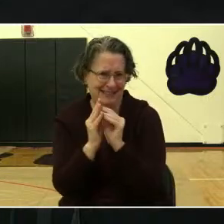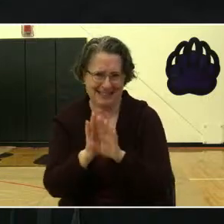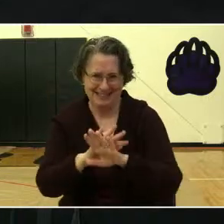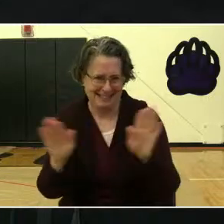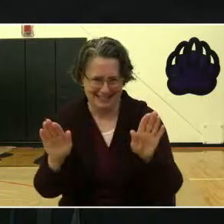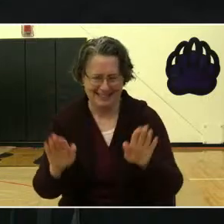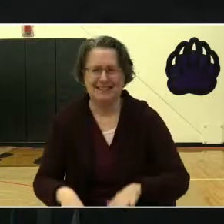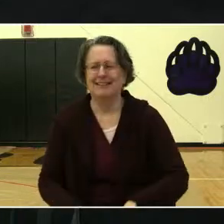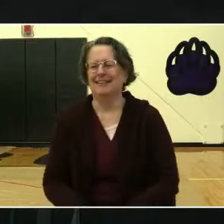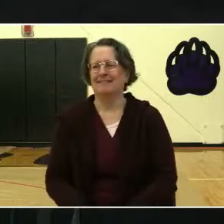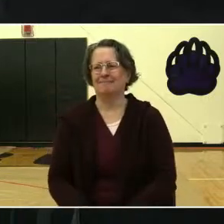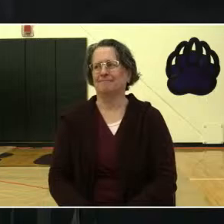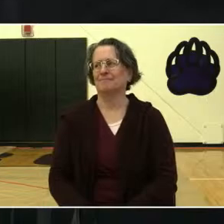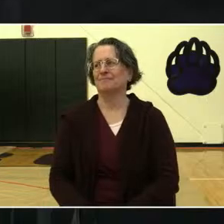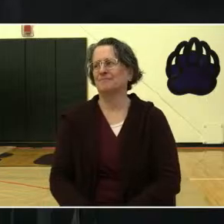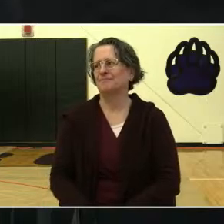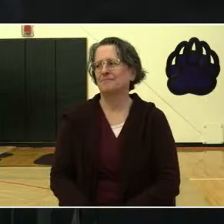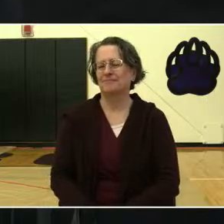Landry